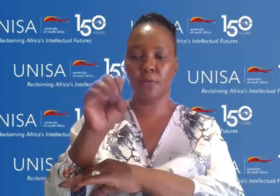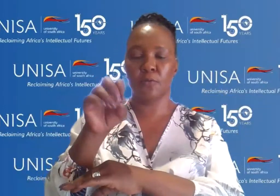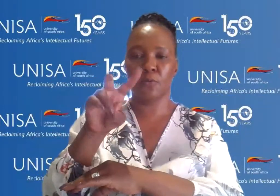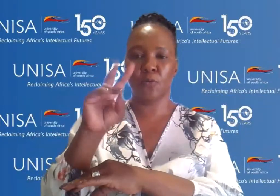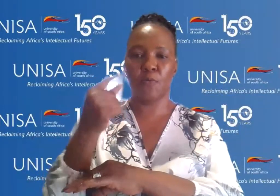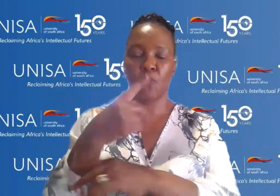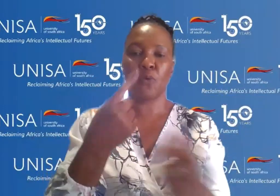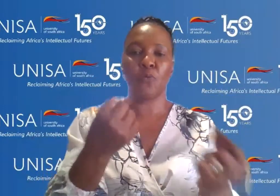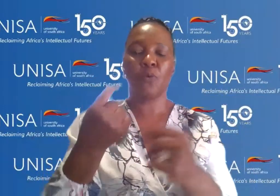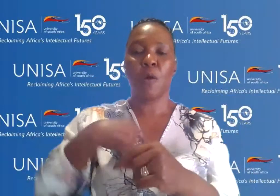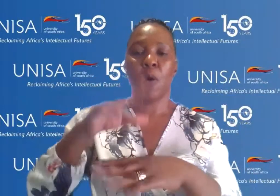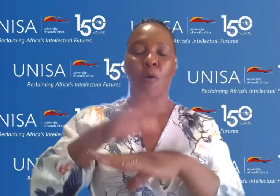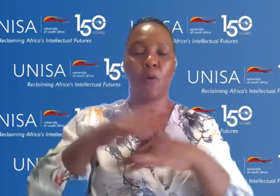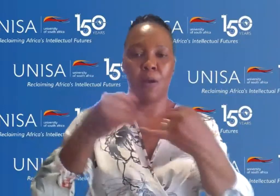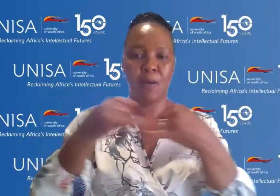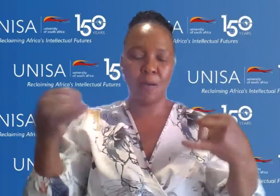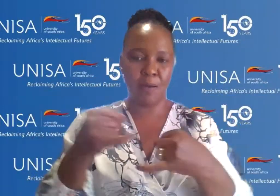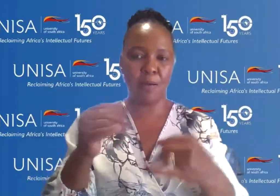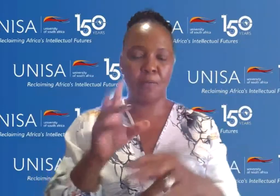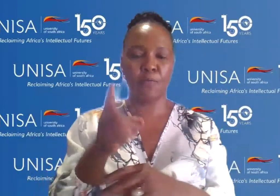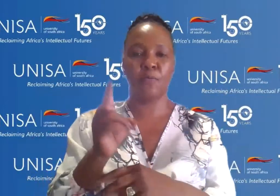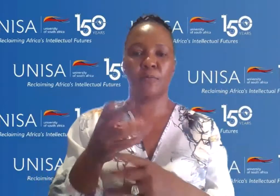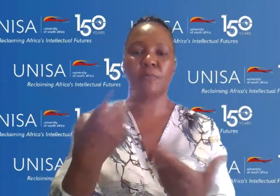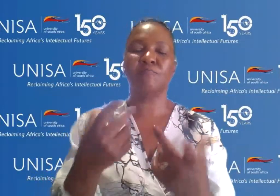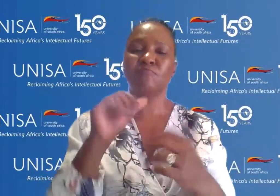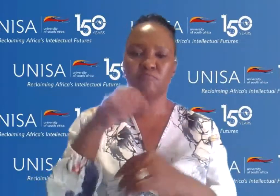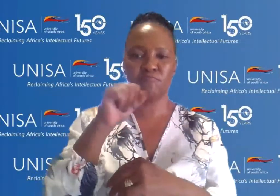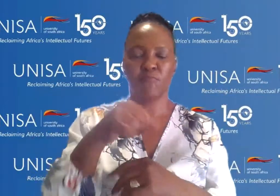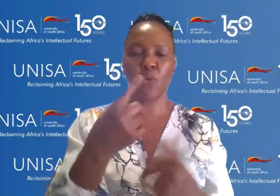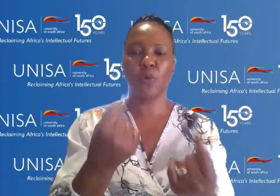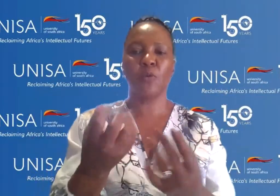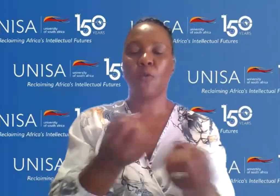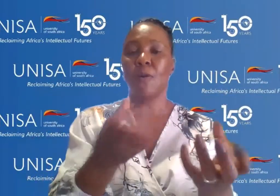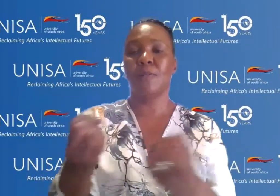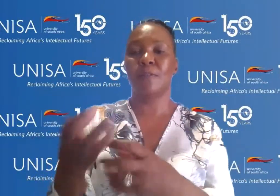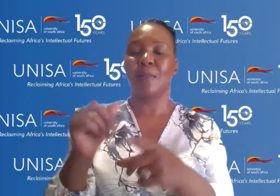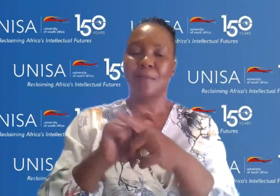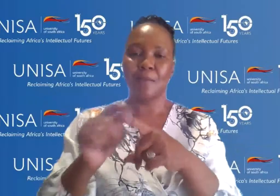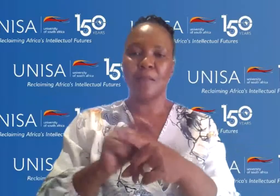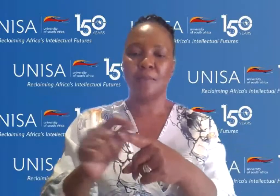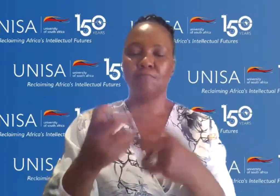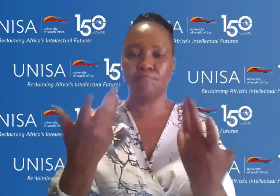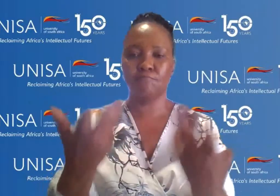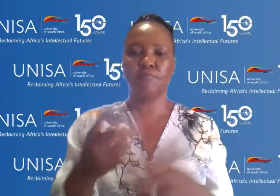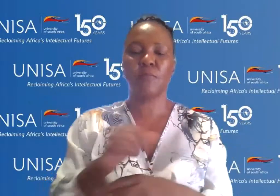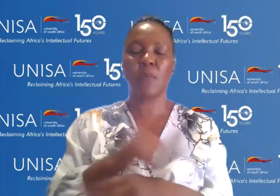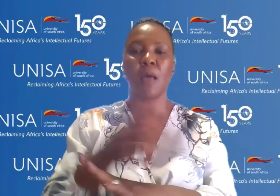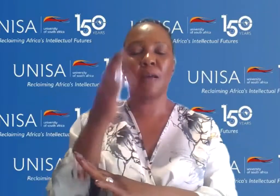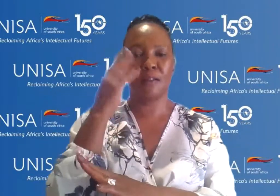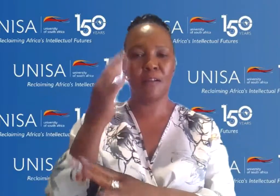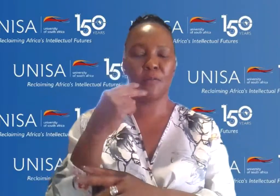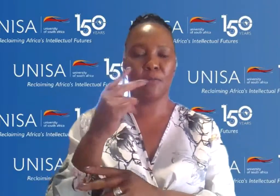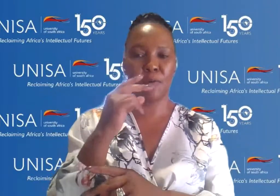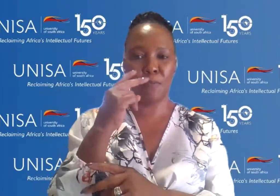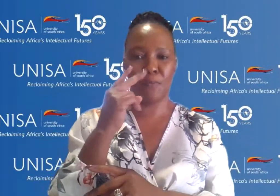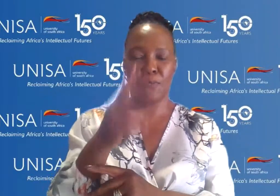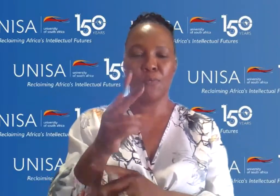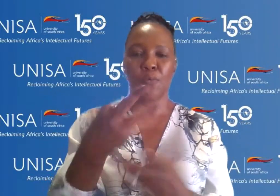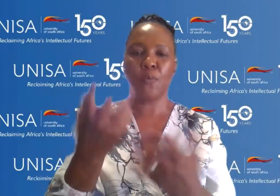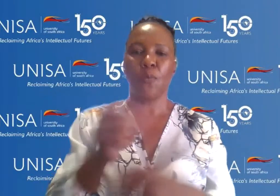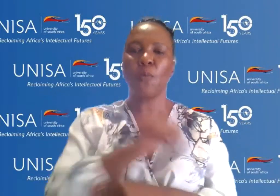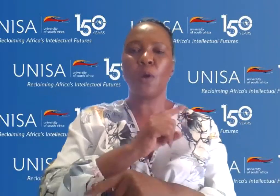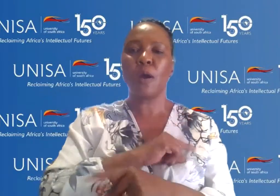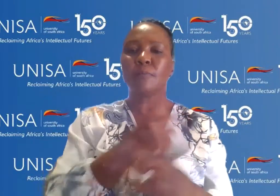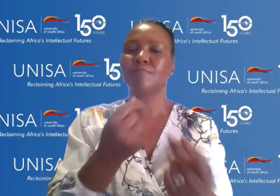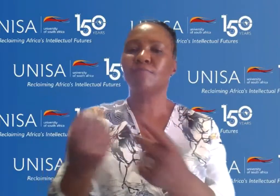well. So yes, we do offer this type of training. I noticed there was also questions about why did we only do it this time of